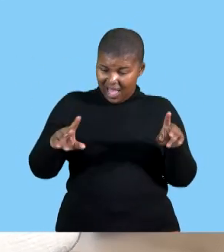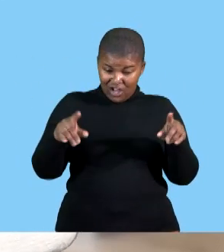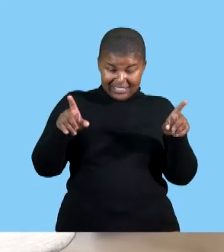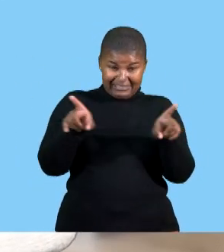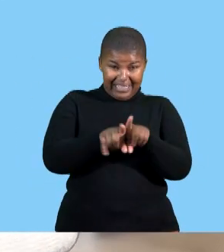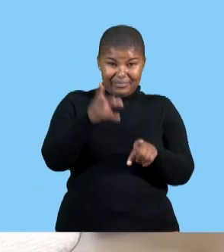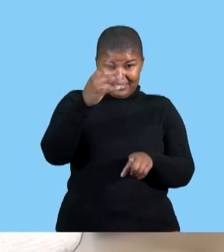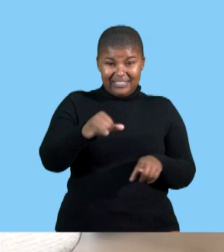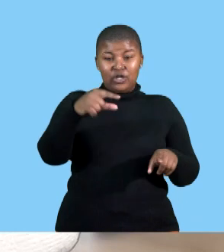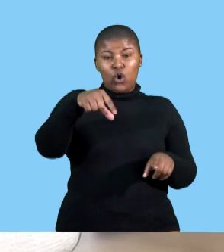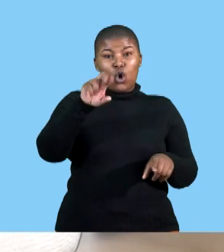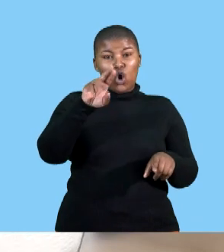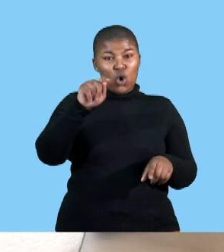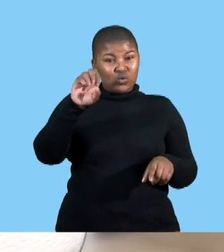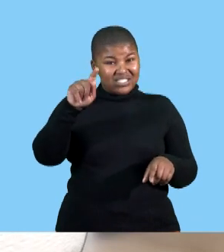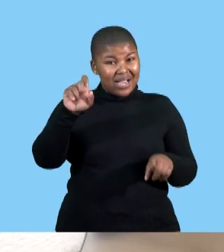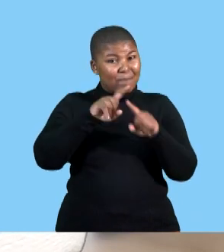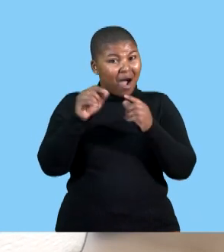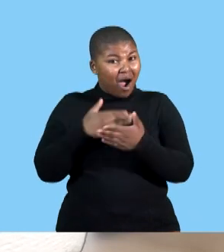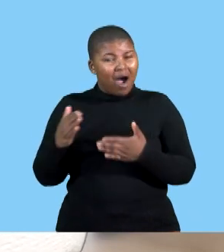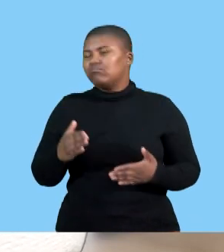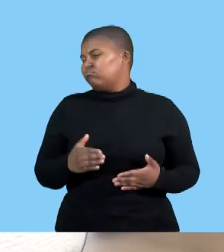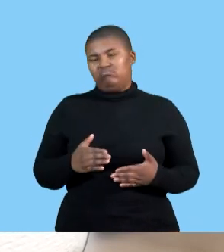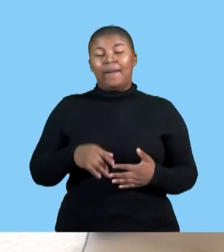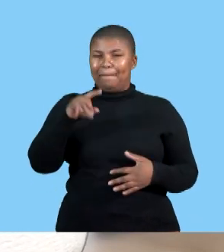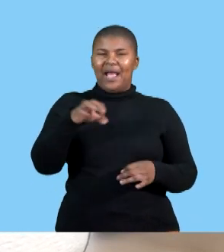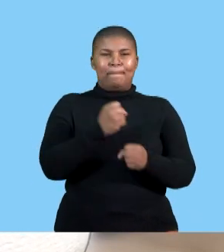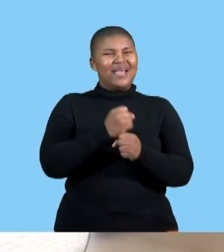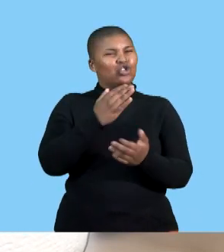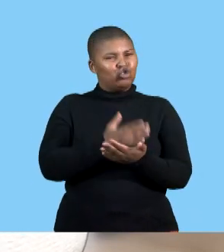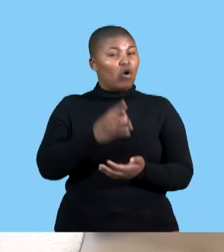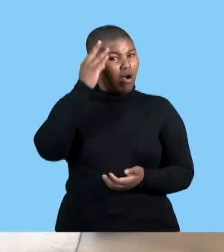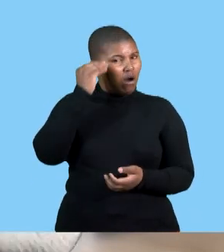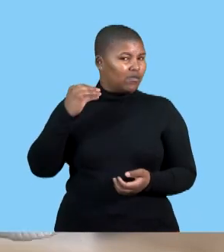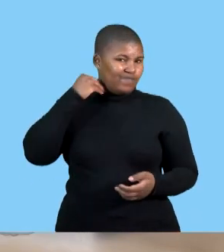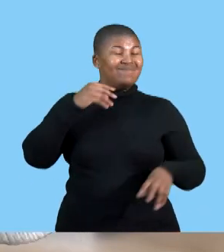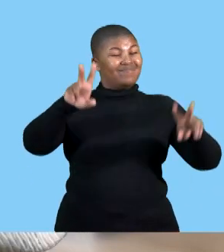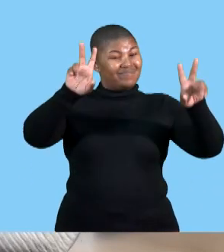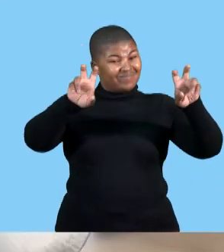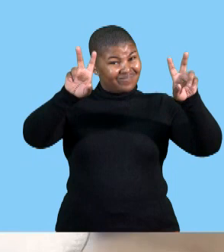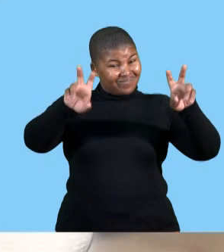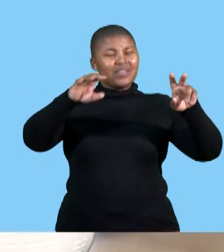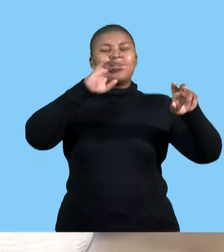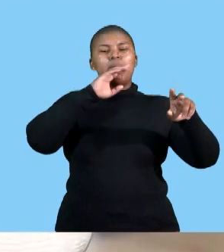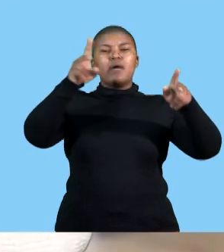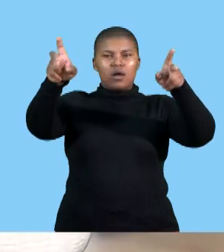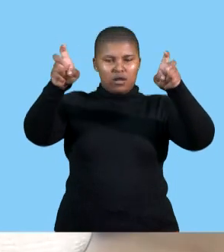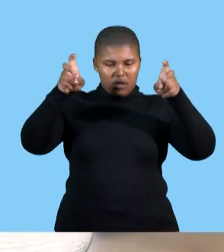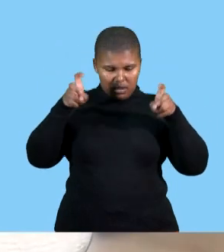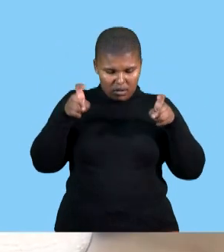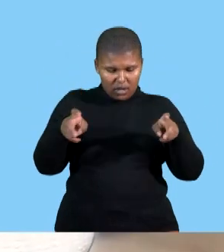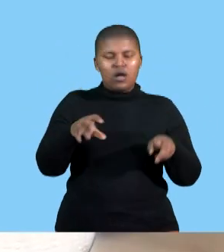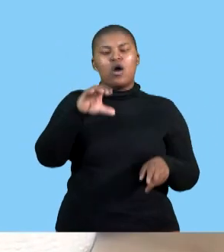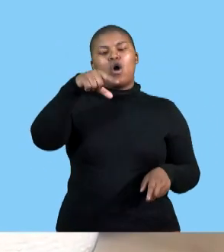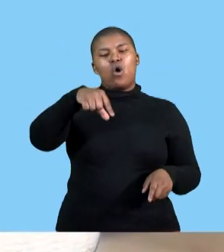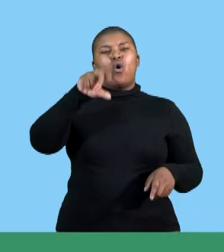a quotation, and then that makes it to be incorrect. Do you understand? So very important, you need to have that in mind to say when they say quote,